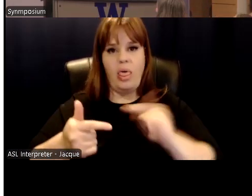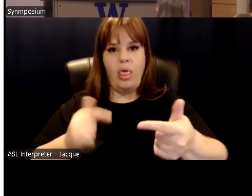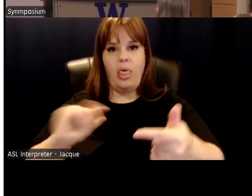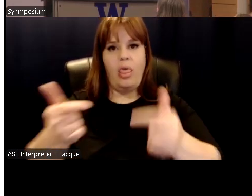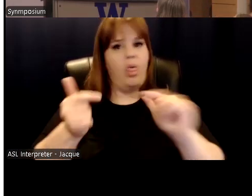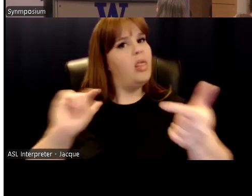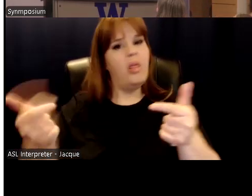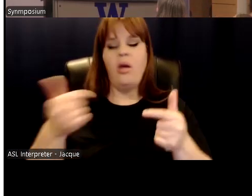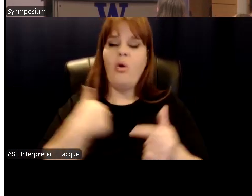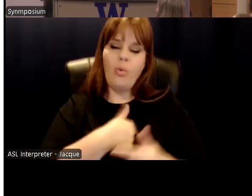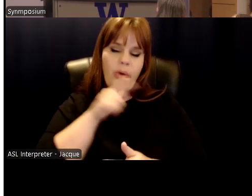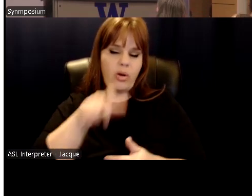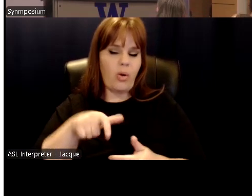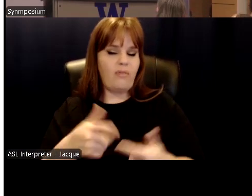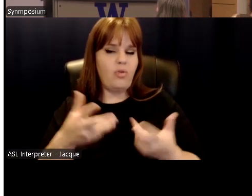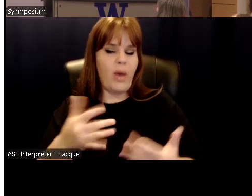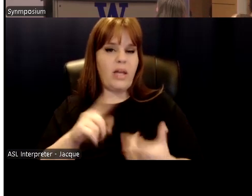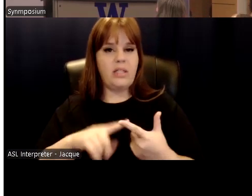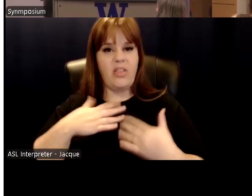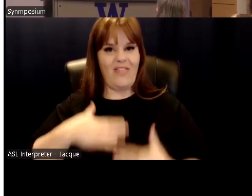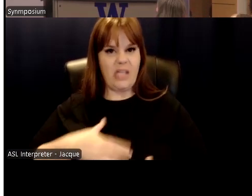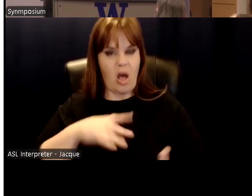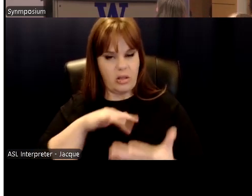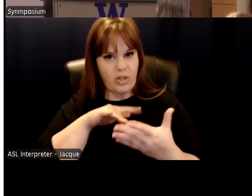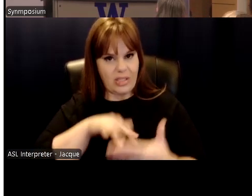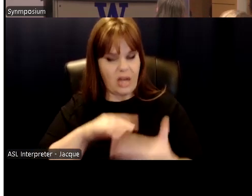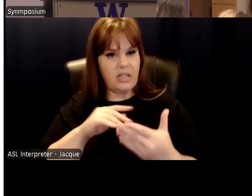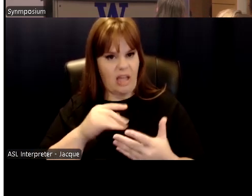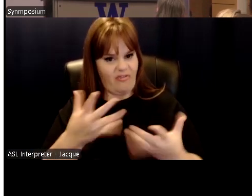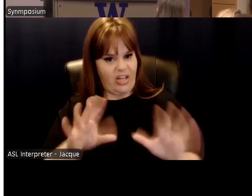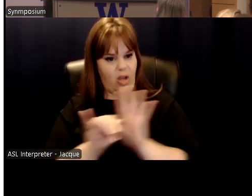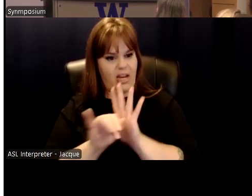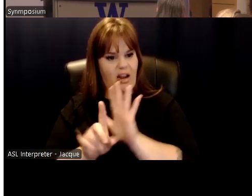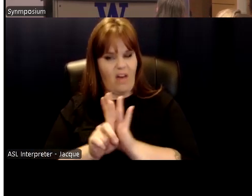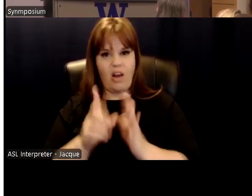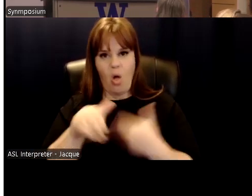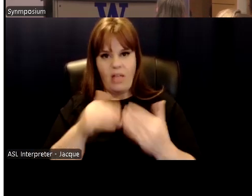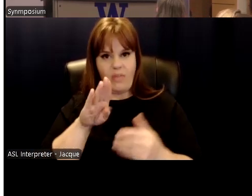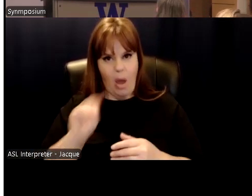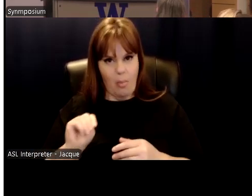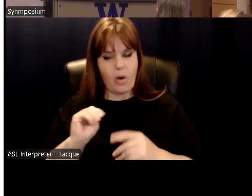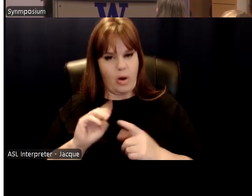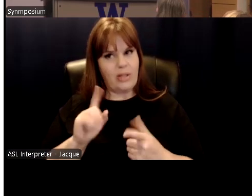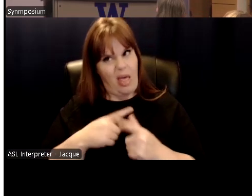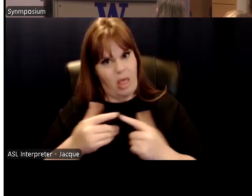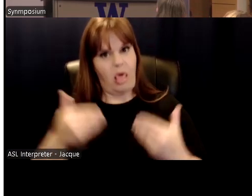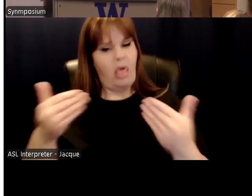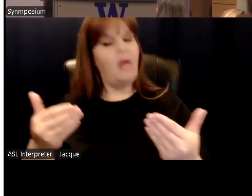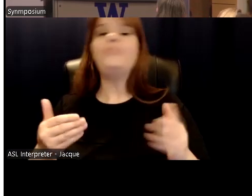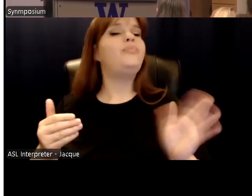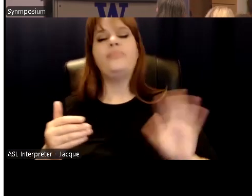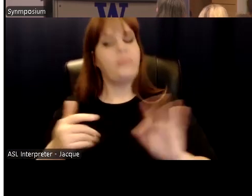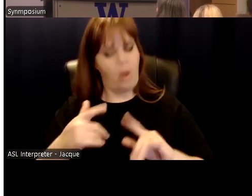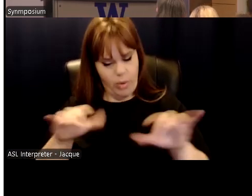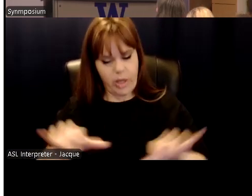have definitively defined these biomarkers to be able to move on to clinical trials, because that puts us far behind in finding effective treatments for patients.